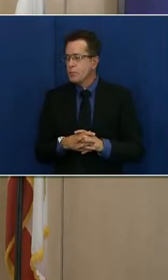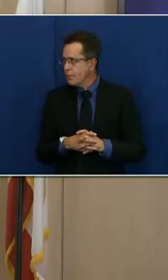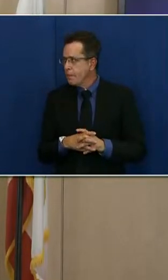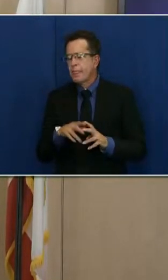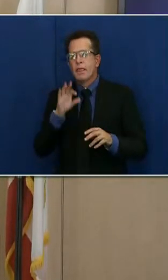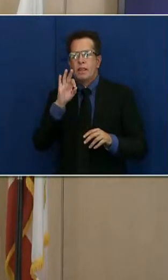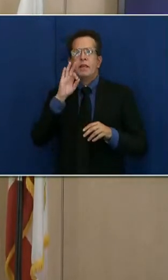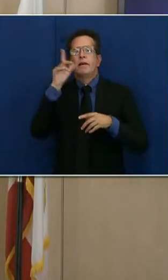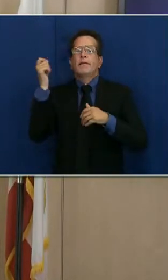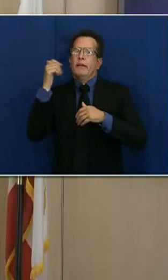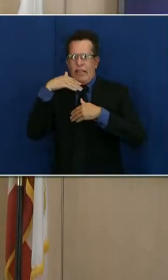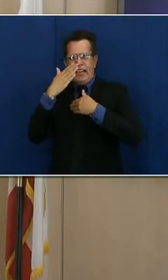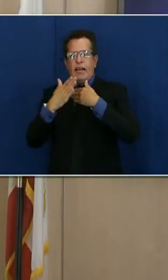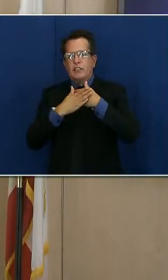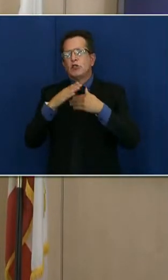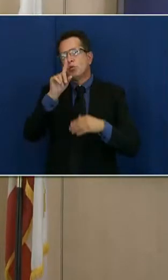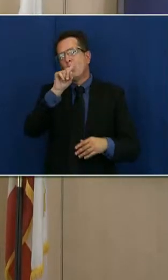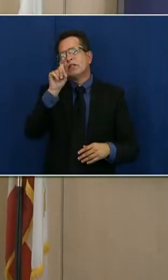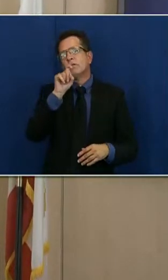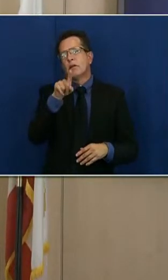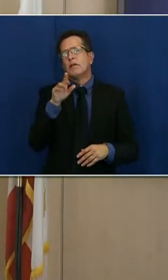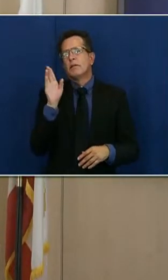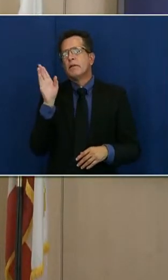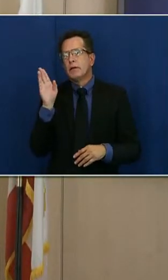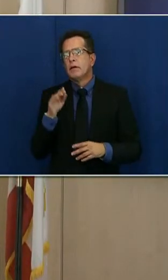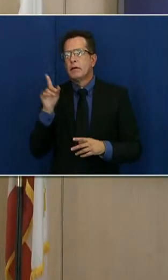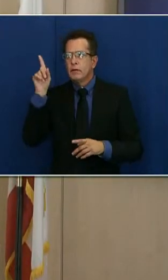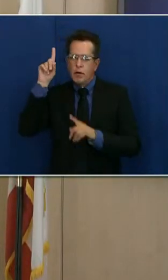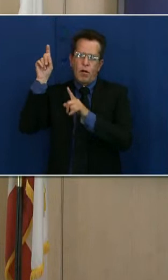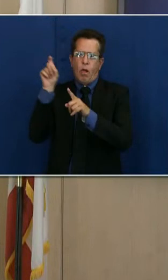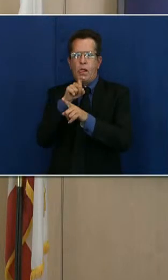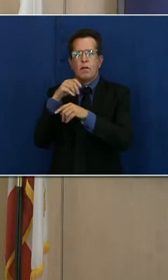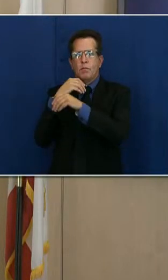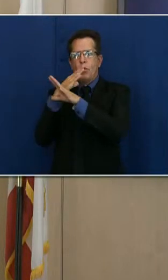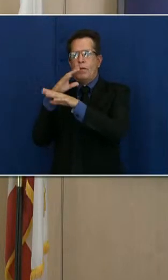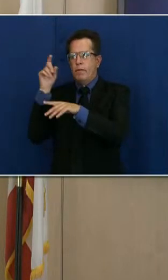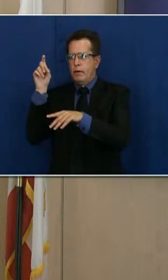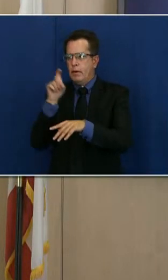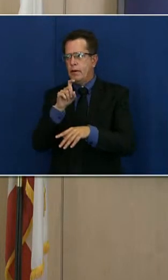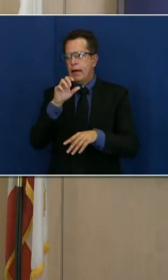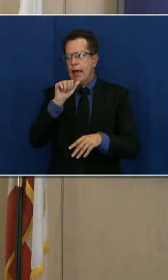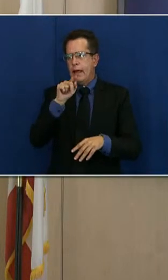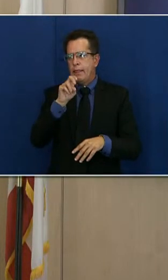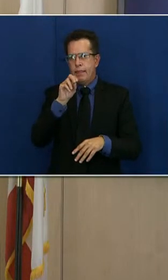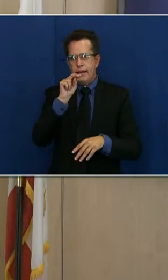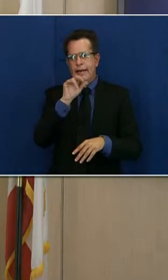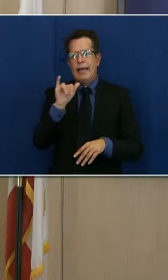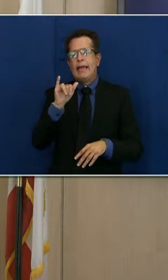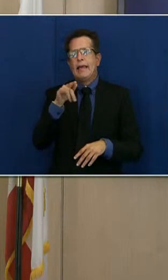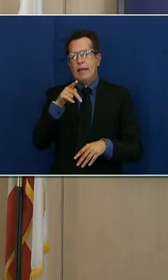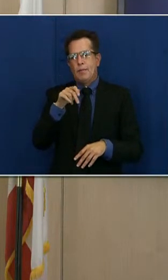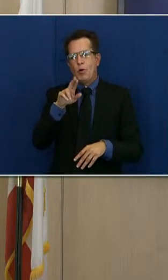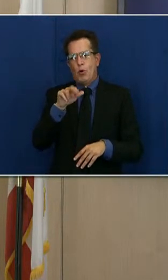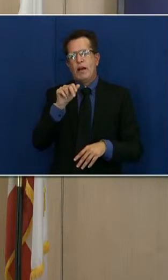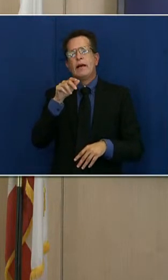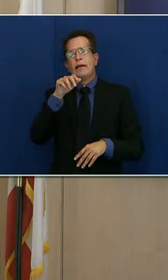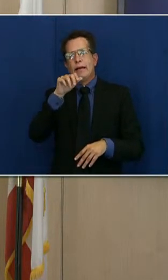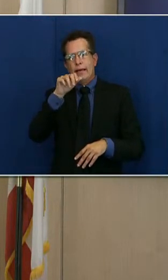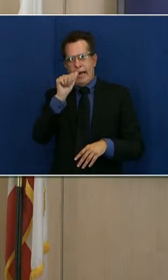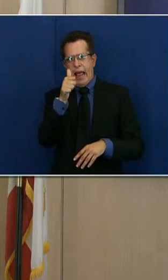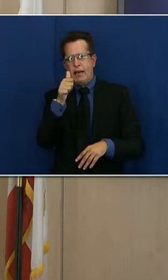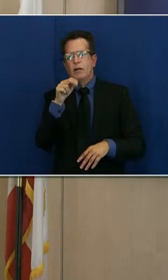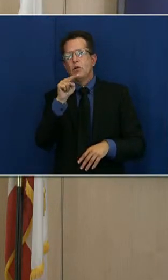Okay, we'll move on to the next question. This next question is from Anthony Pura with 10 News.